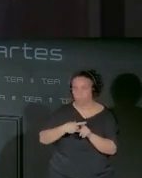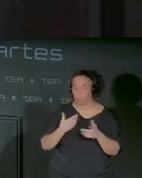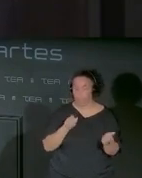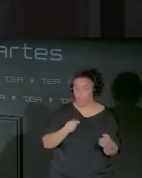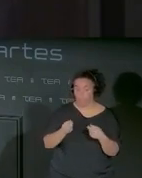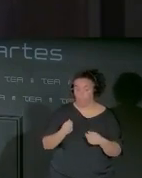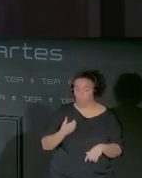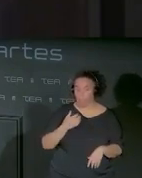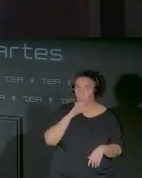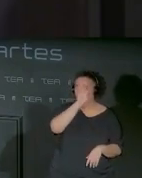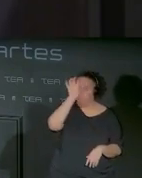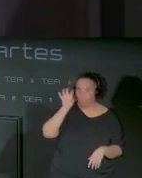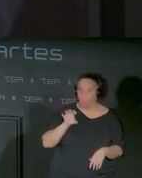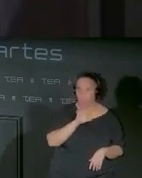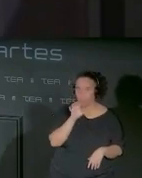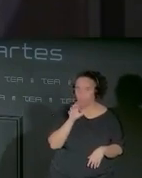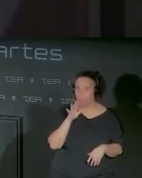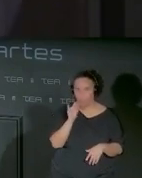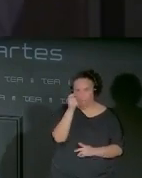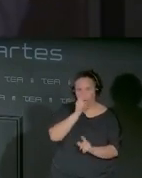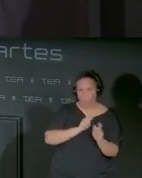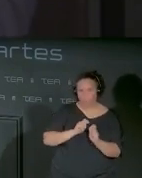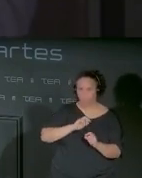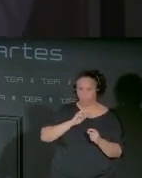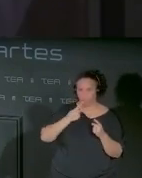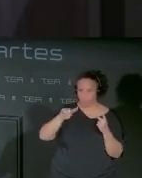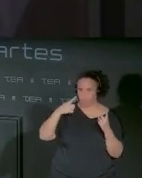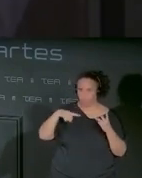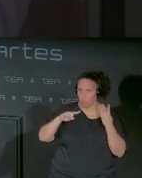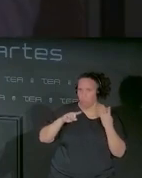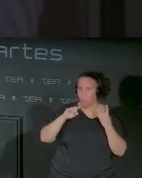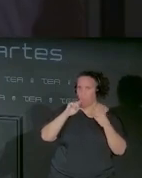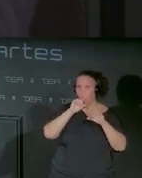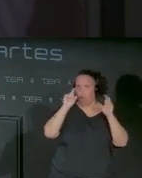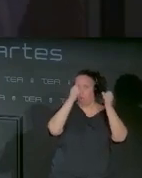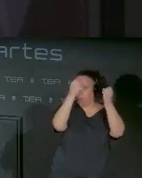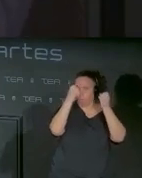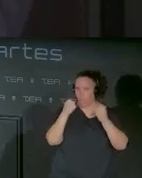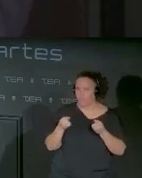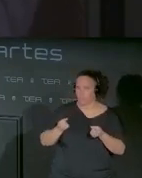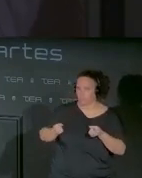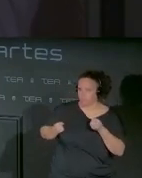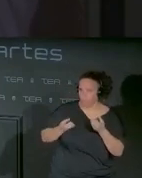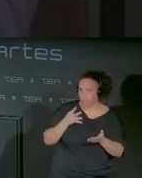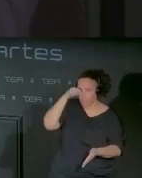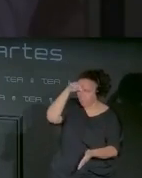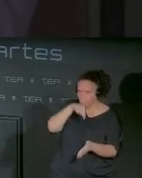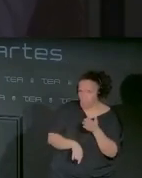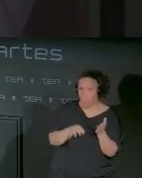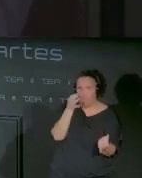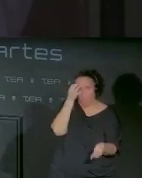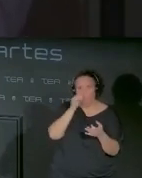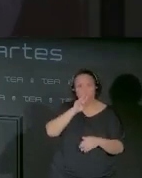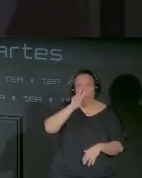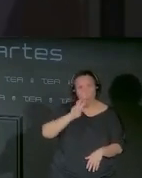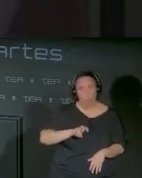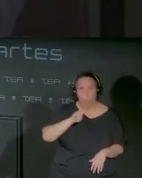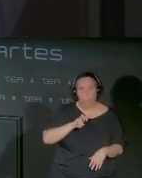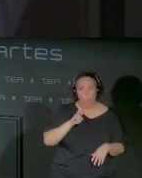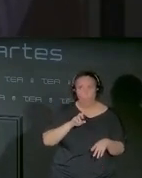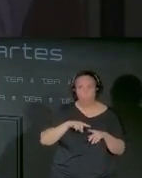associations and bodies that are very well informed. We have very useful data to working at national level, but we have to build